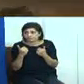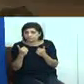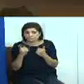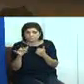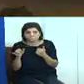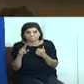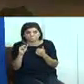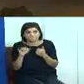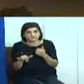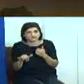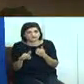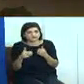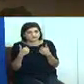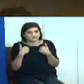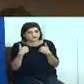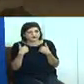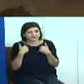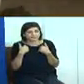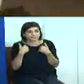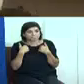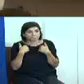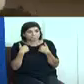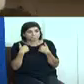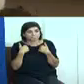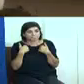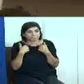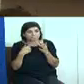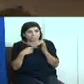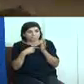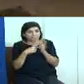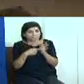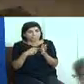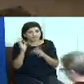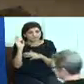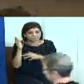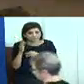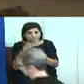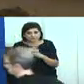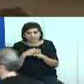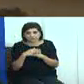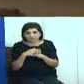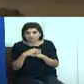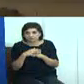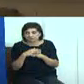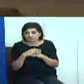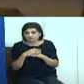Jenny Nichols, you have a presentation on behalf of this congregation.